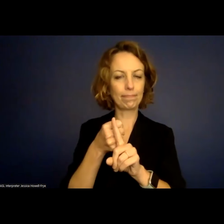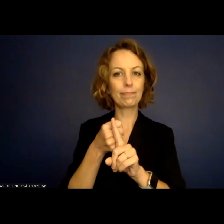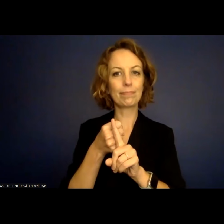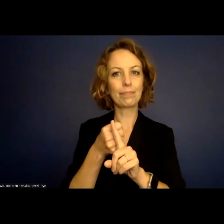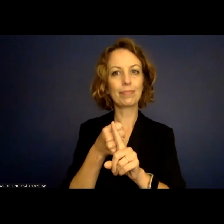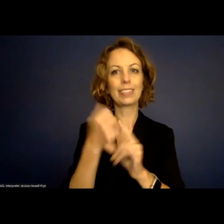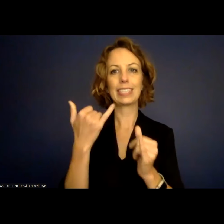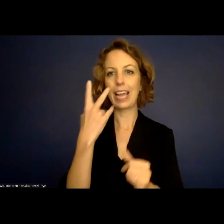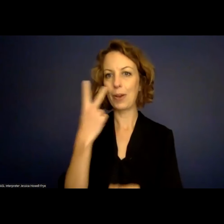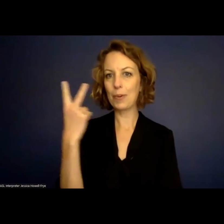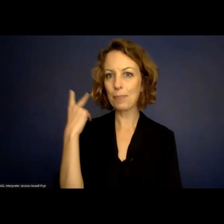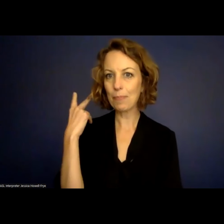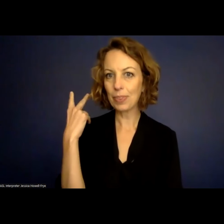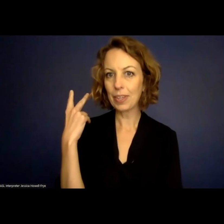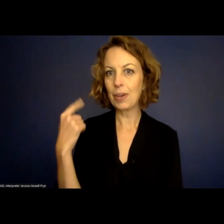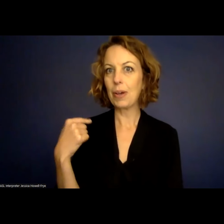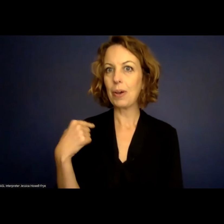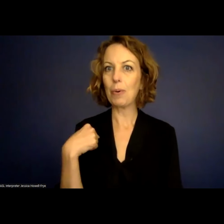Was I quiet quitting?